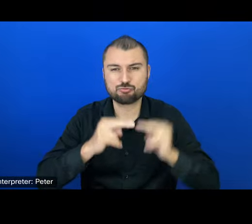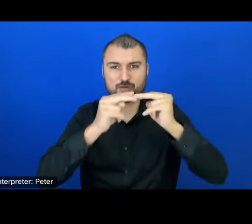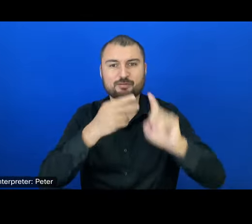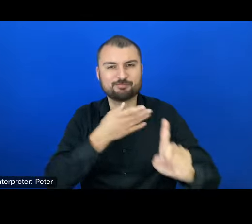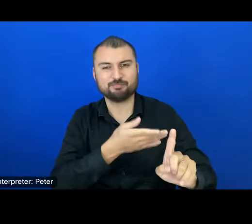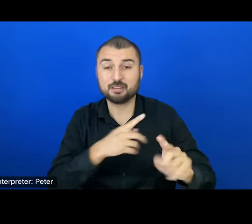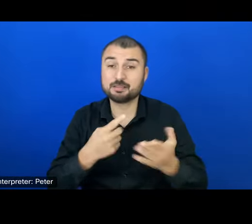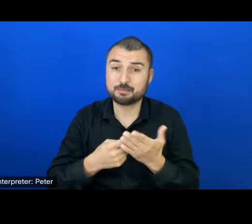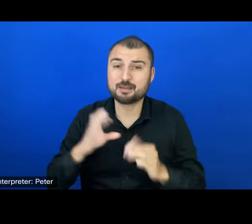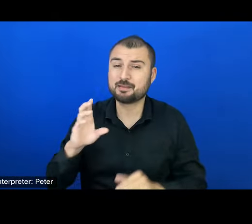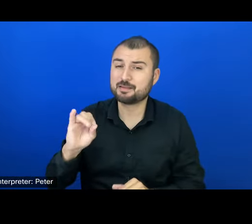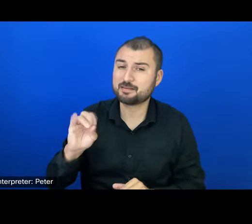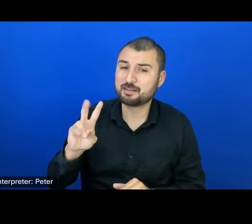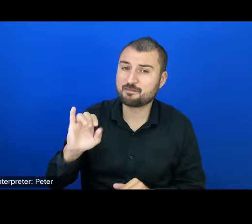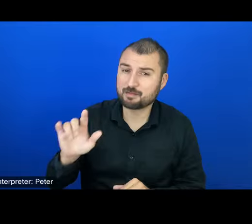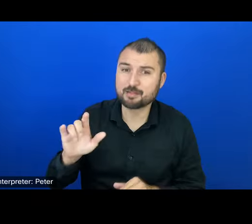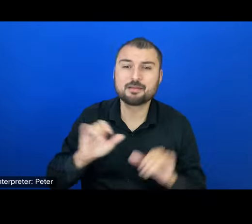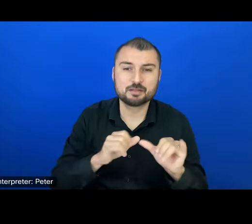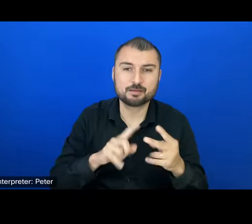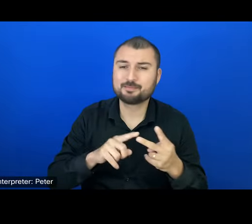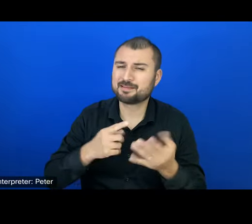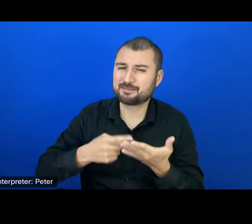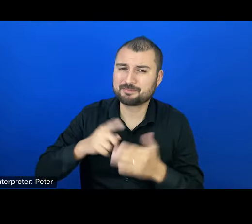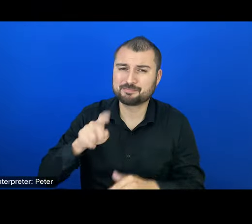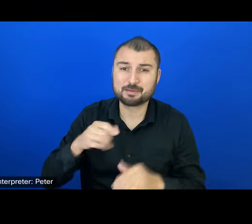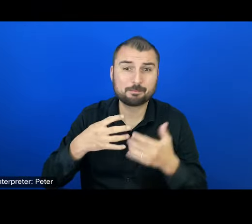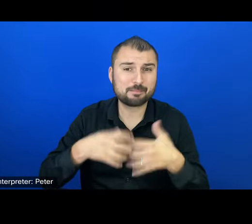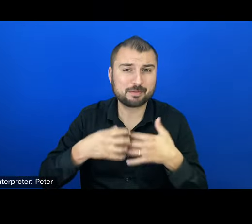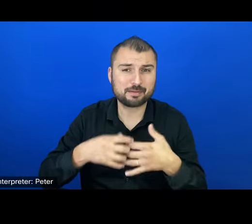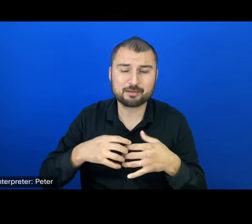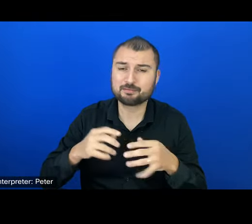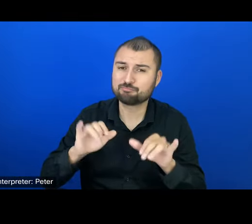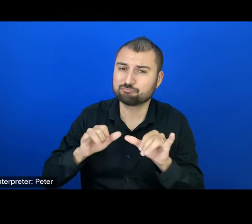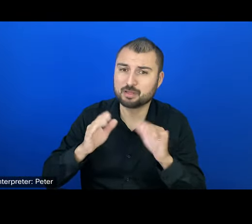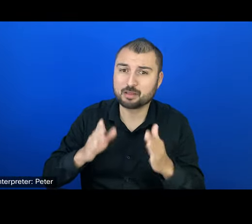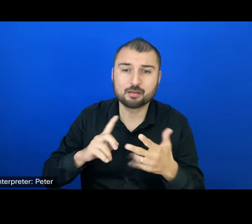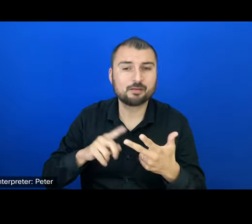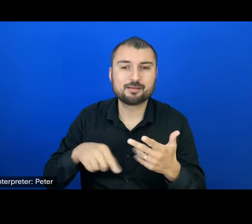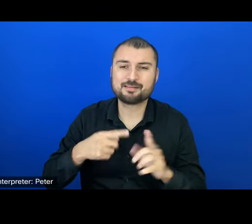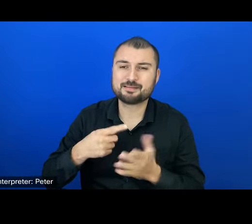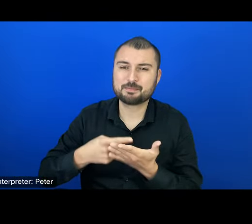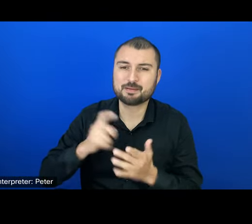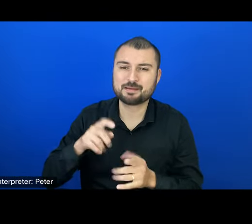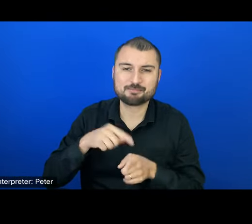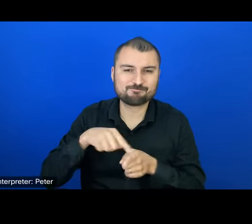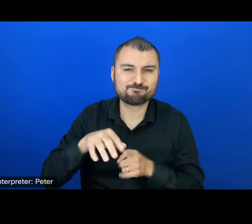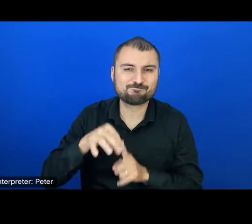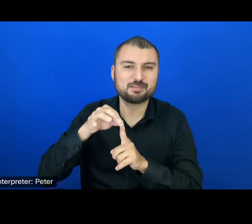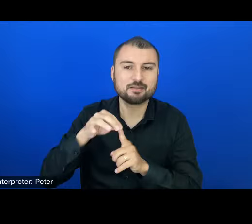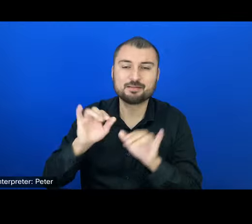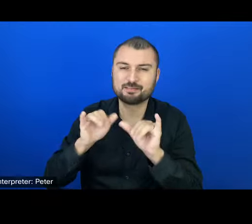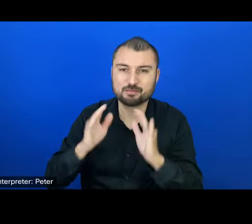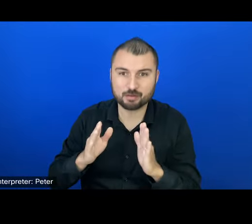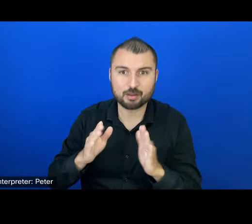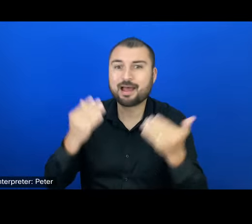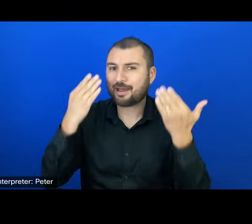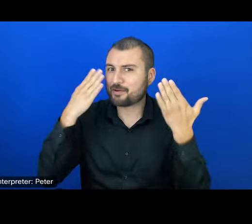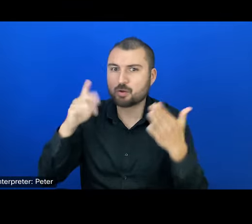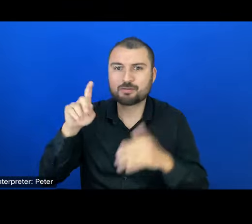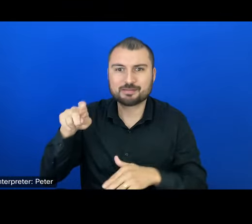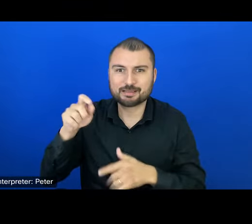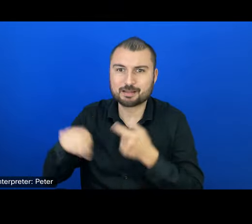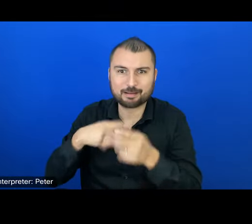engineer, sometimes I need a mechanical engineer, sometimes I need a specialty engineer. I never really know until we get into these buildings, so